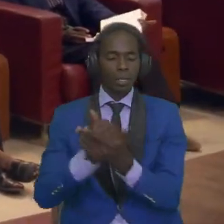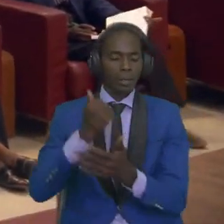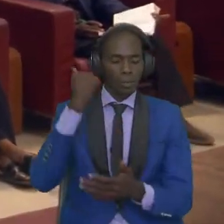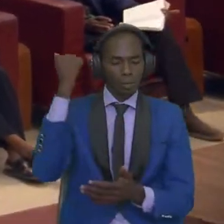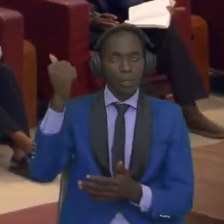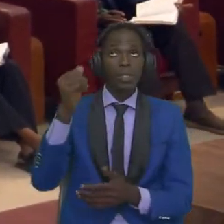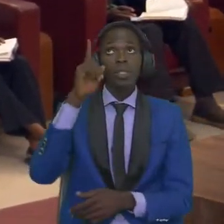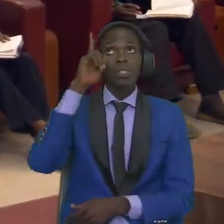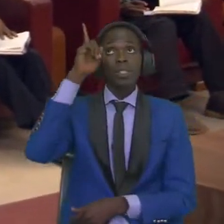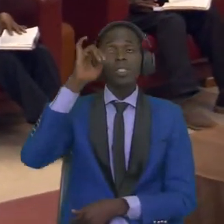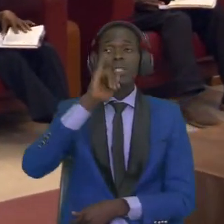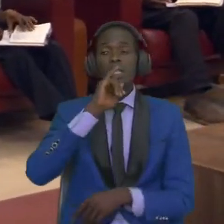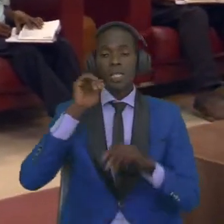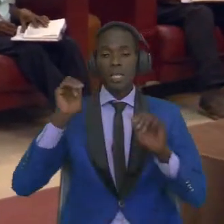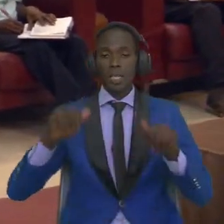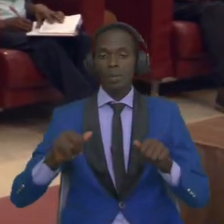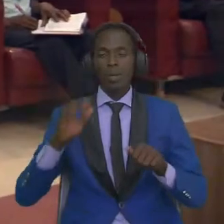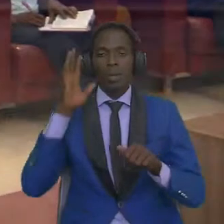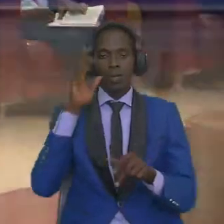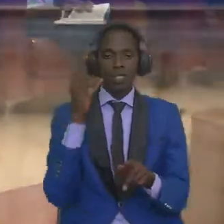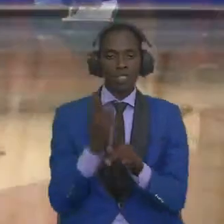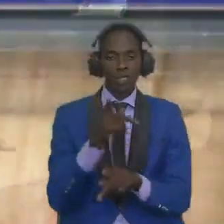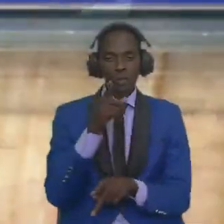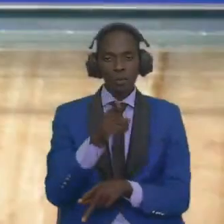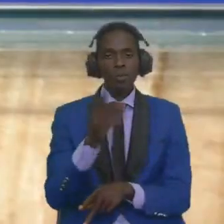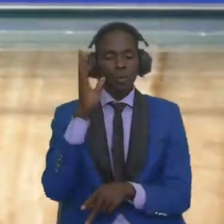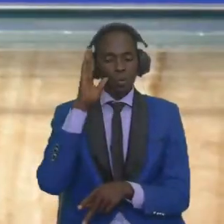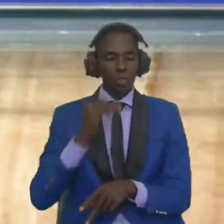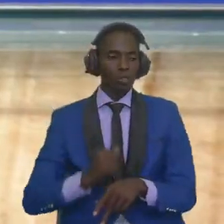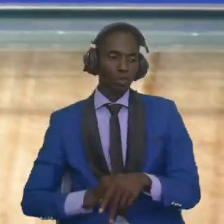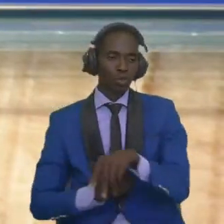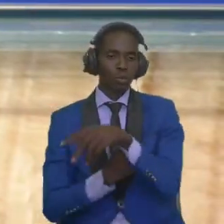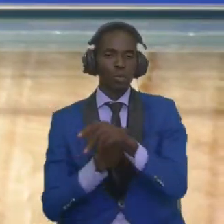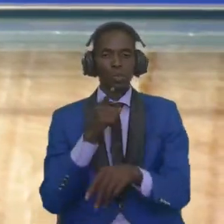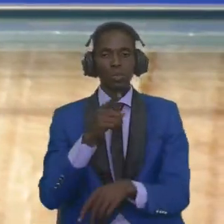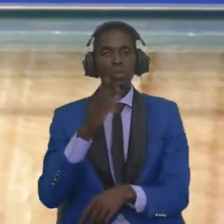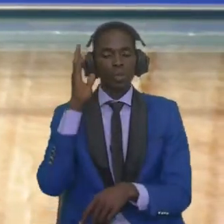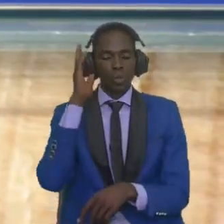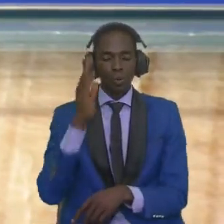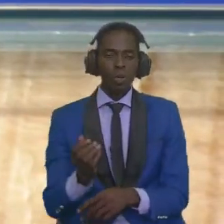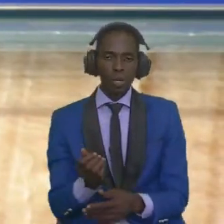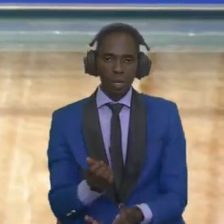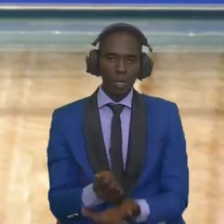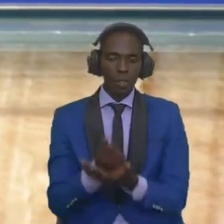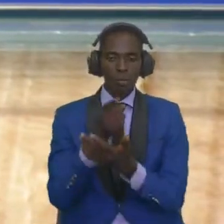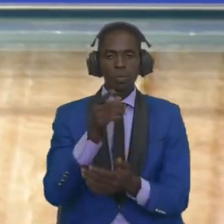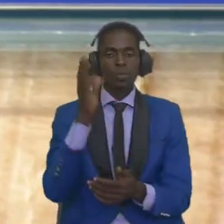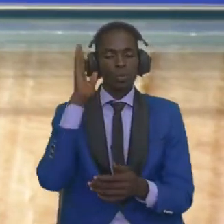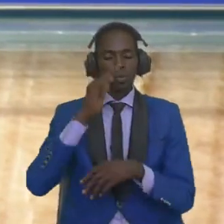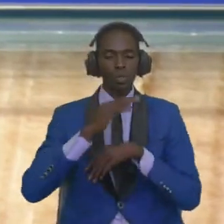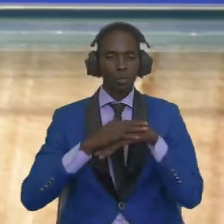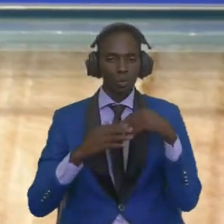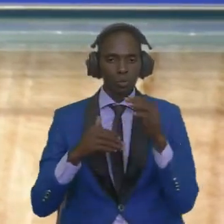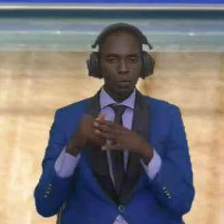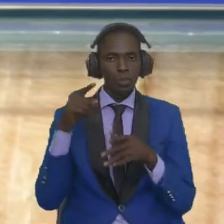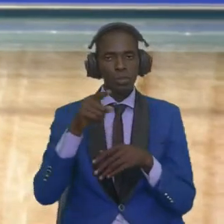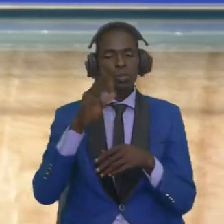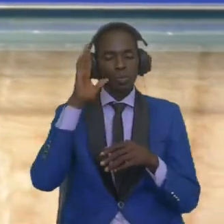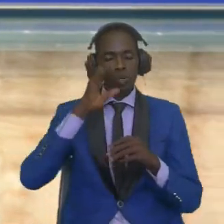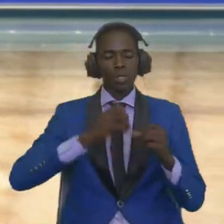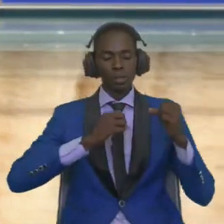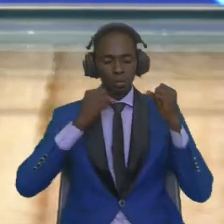able, and he will sustain you. It will support you. It will succor you. It will strengthen you